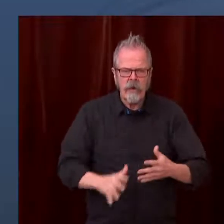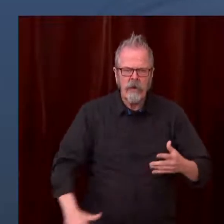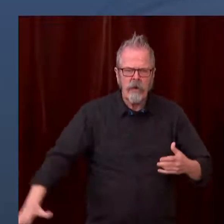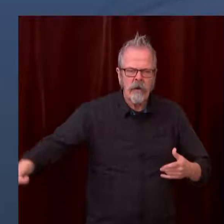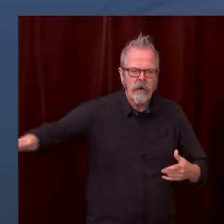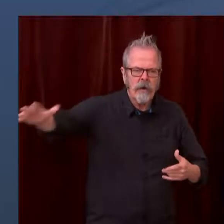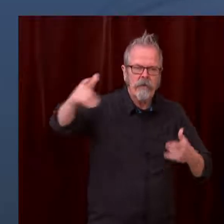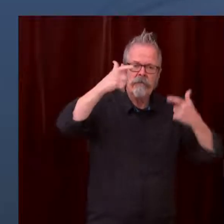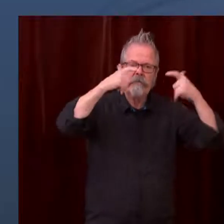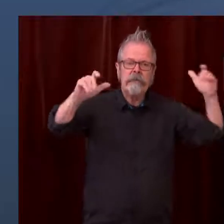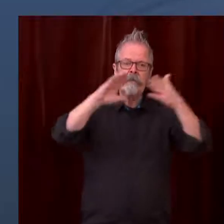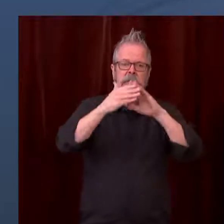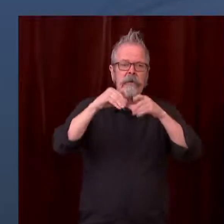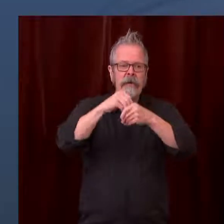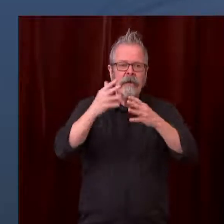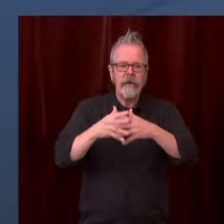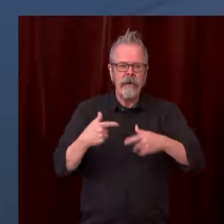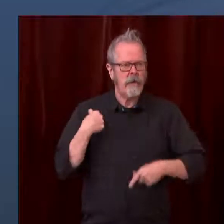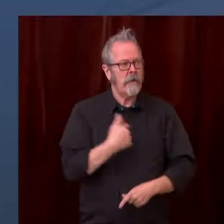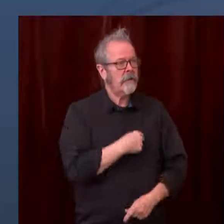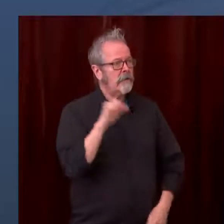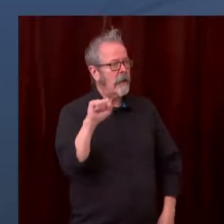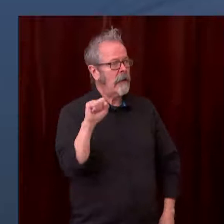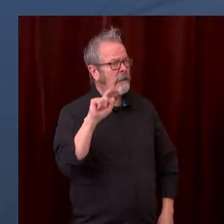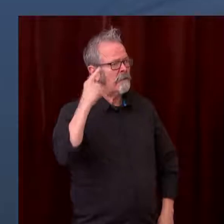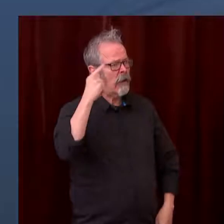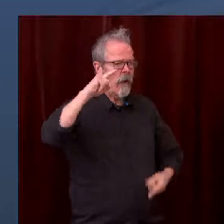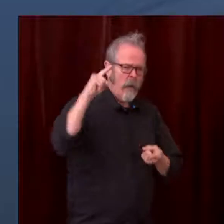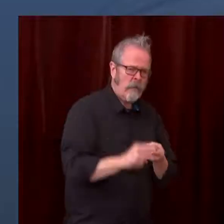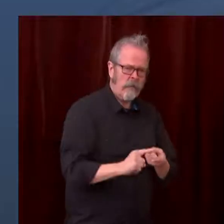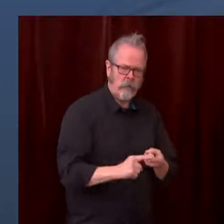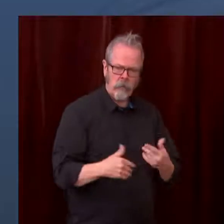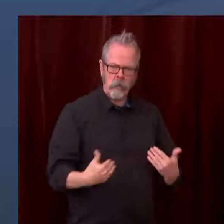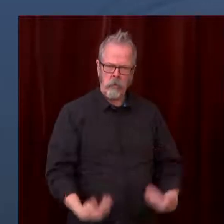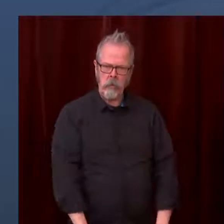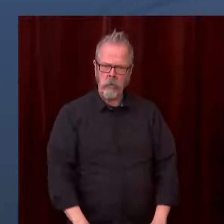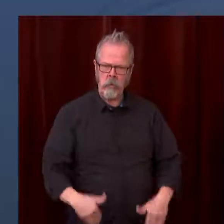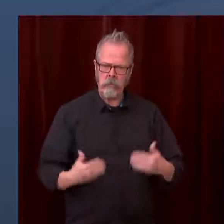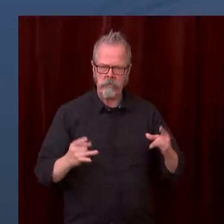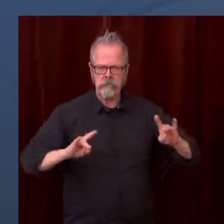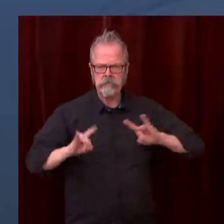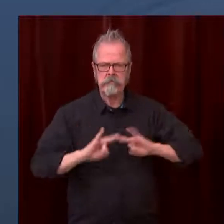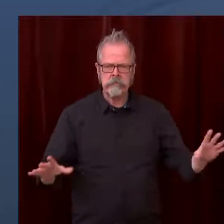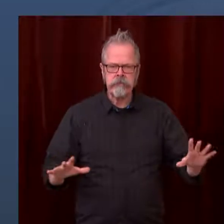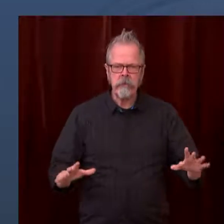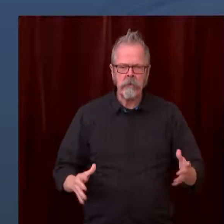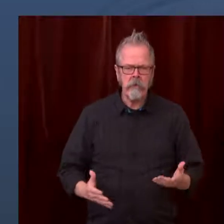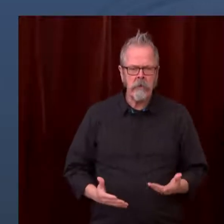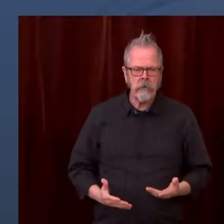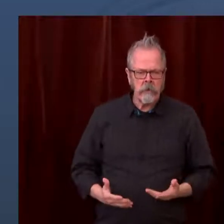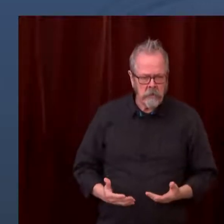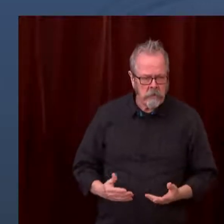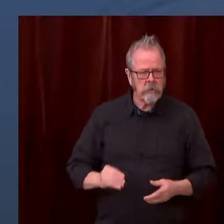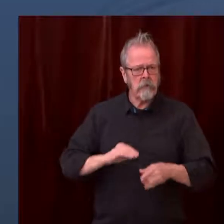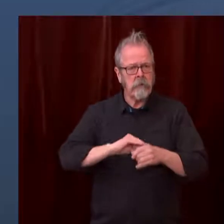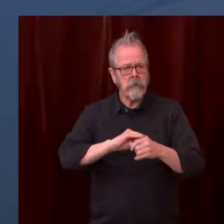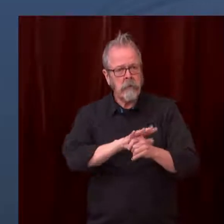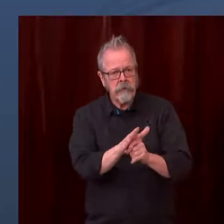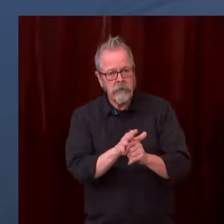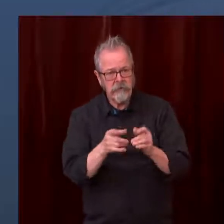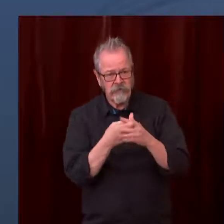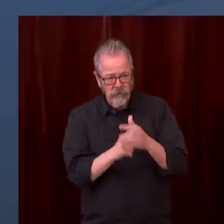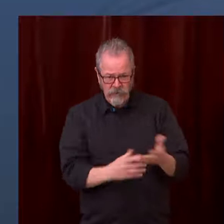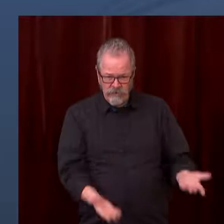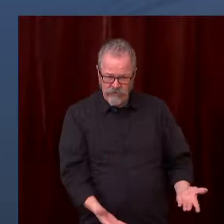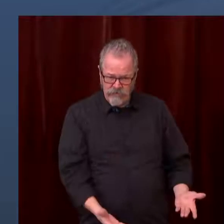opportunity gap in our low-income students and throughout our state, but particularly here in the city of Seattle. We are